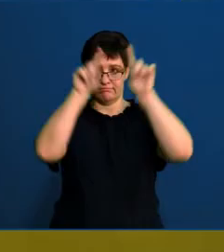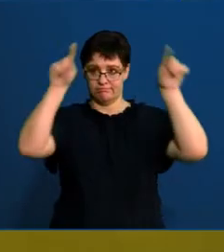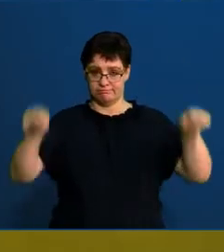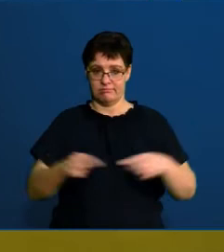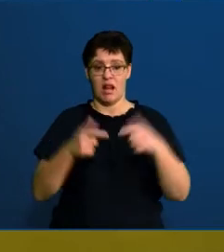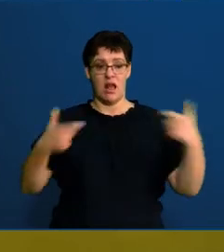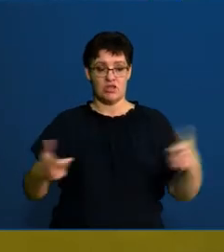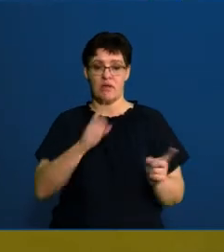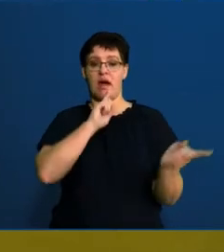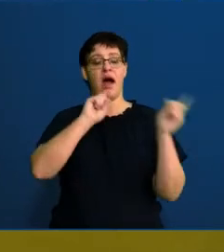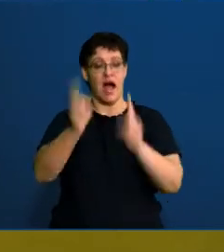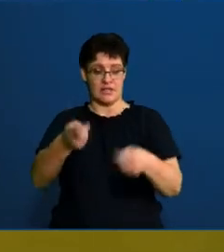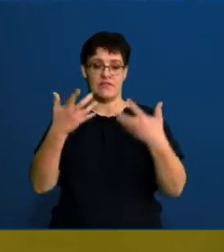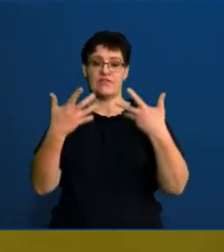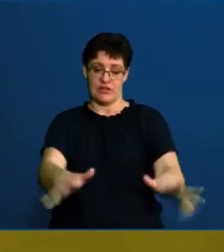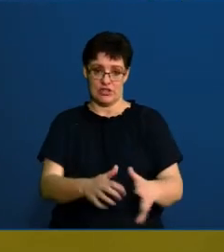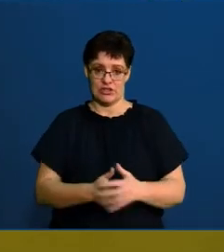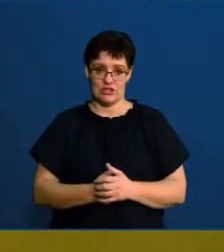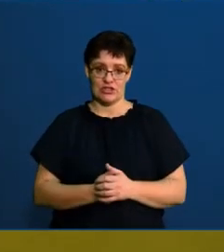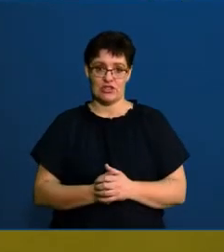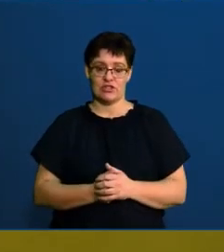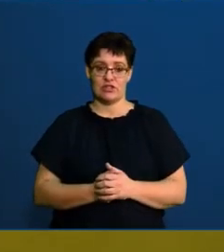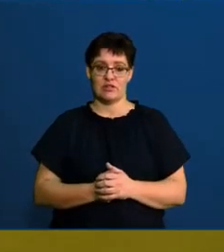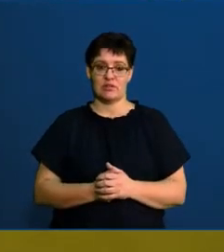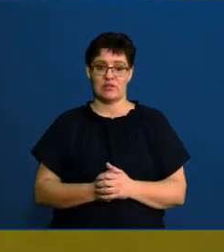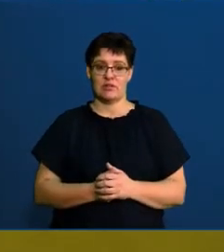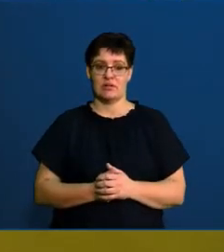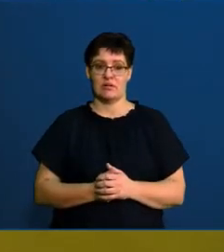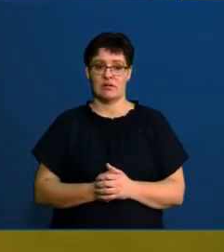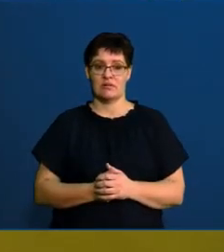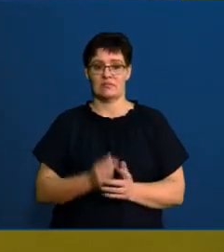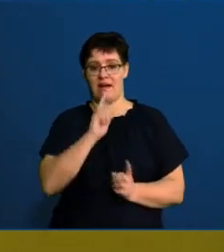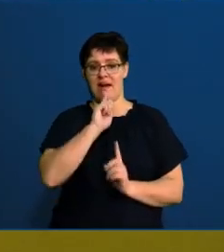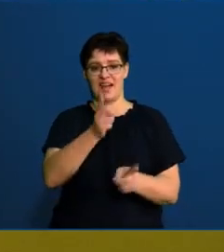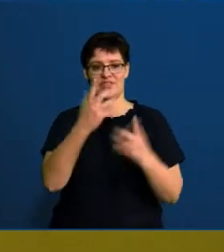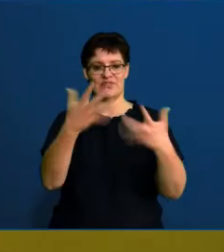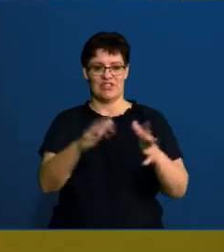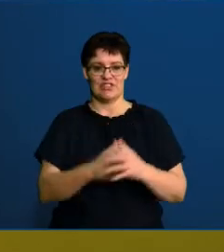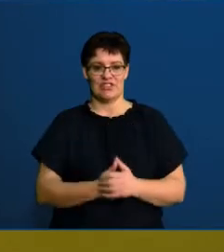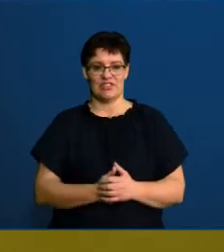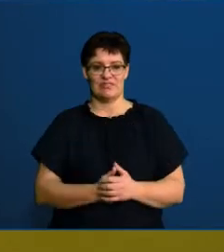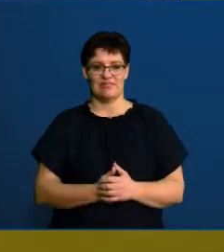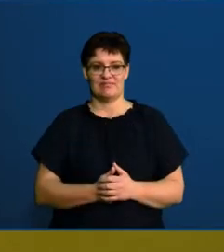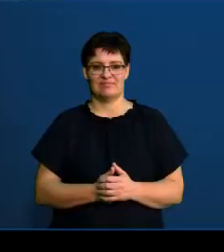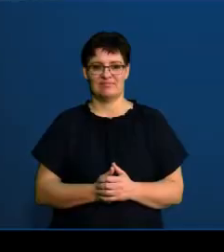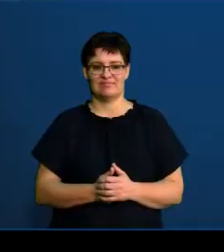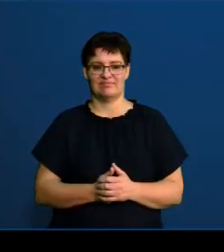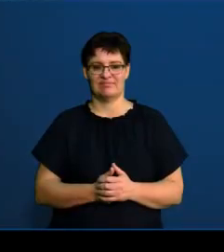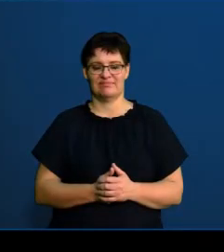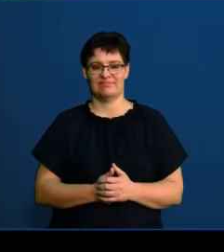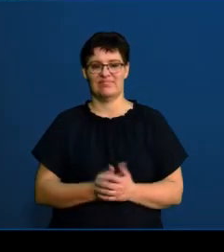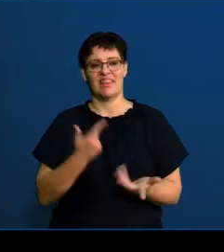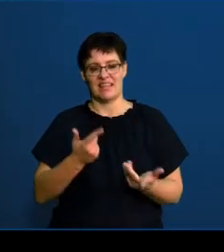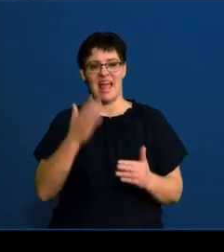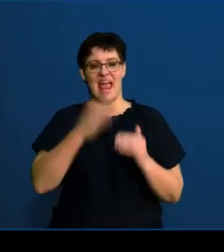now we've answered the question and we have got the answer. Okay. So that takes us to the end of